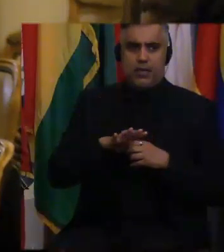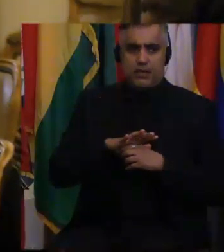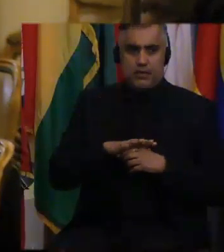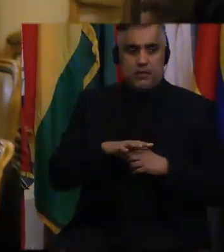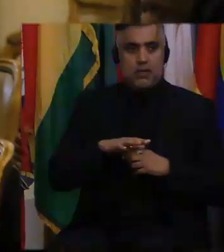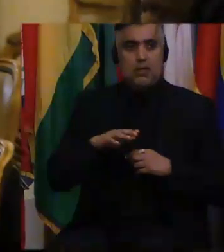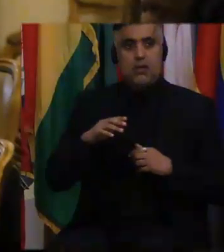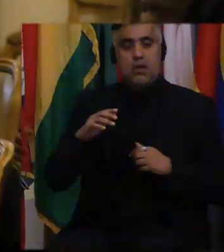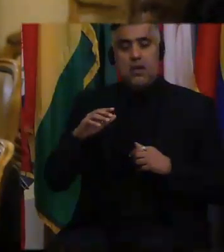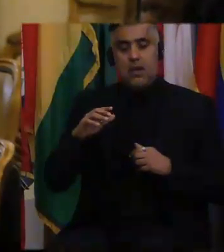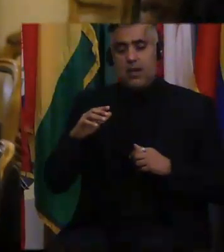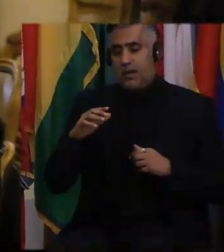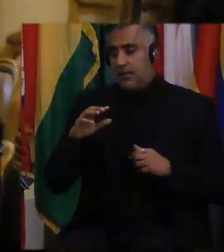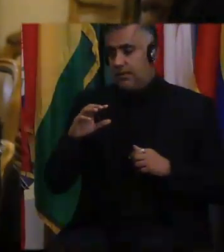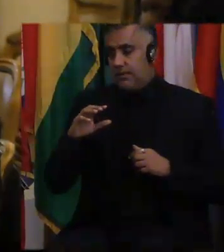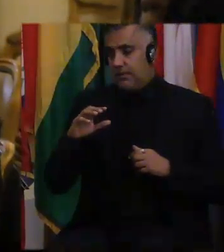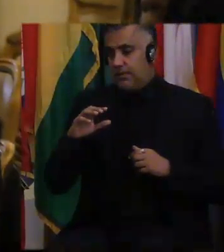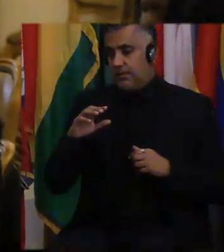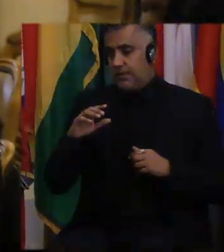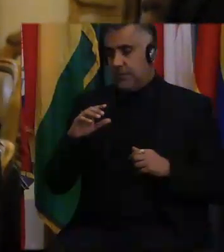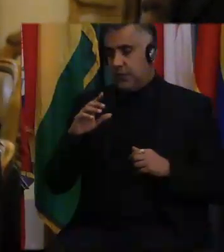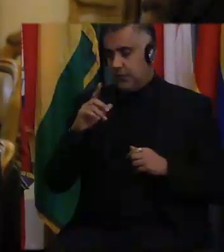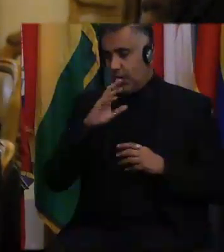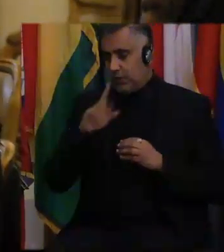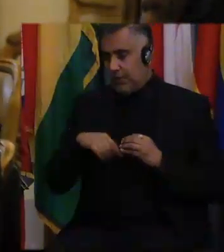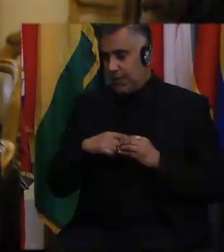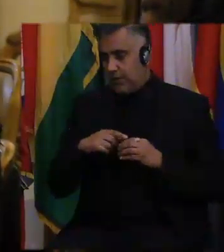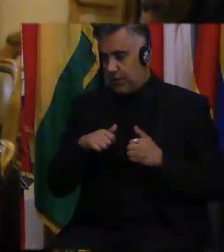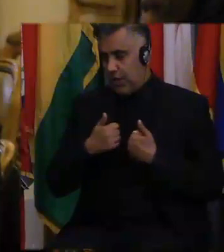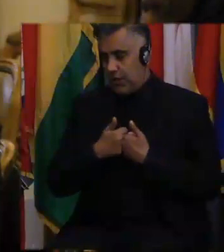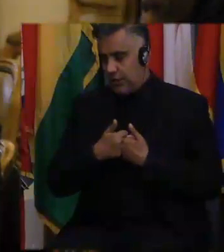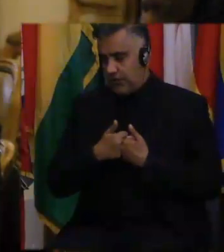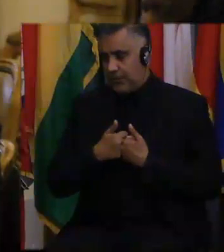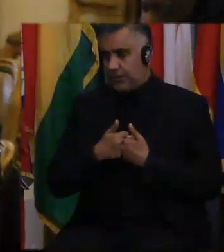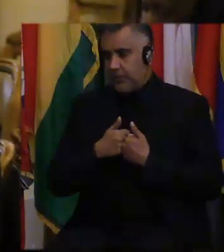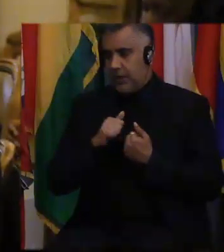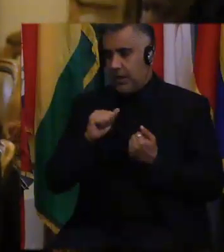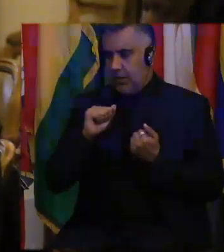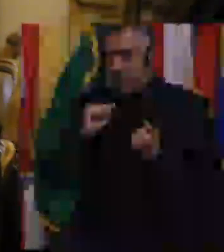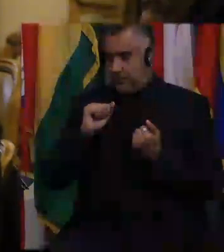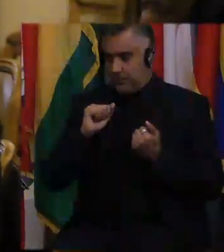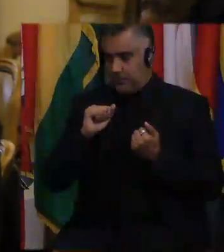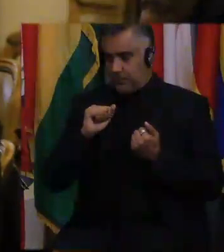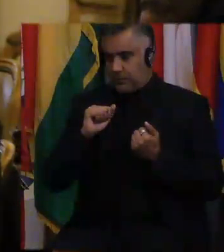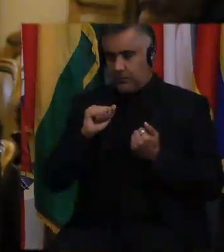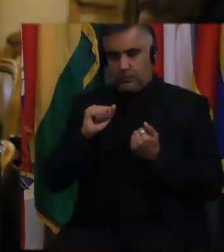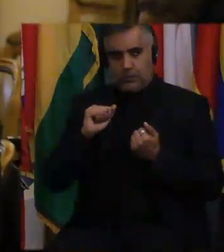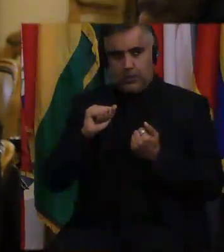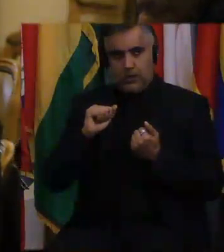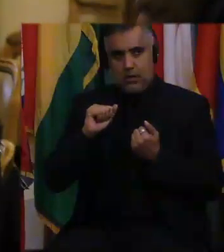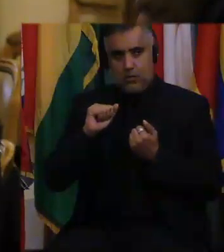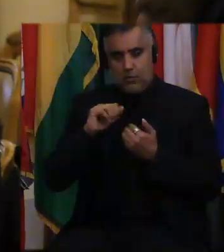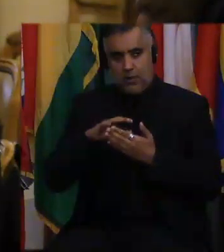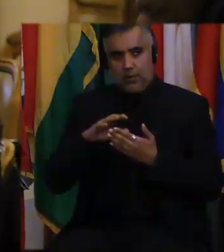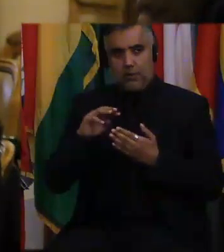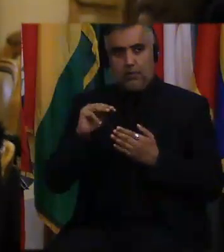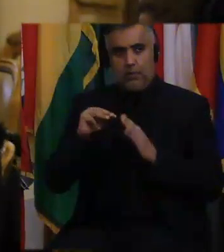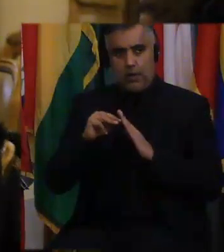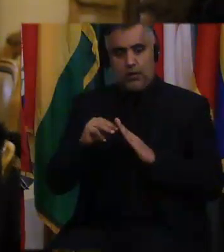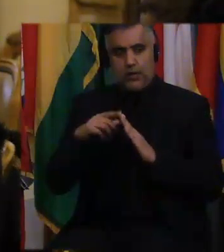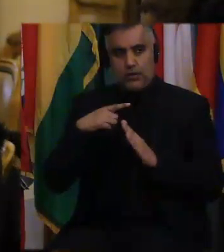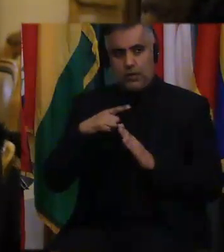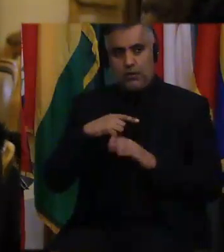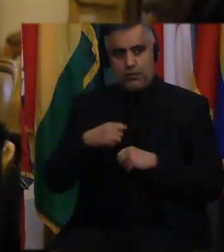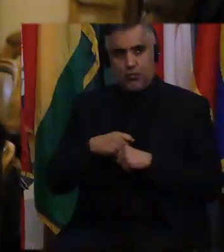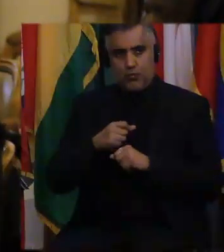Madame Mesa, you already spoke to the challenges of arriving at the model legislation that has